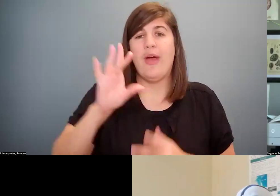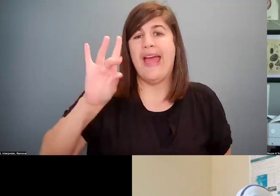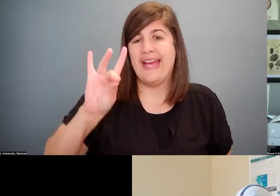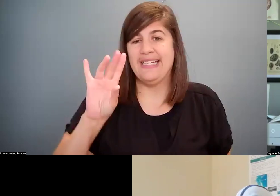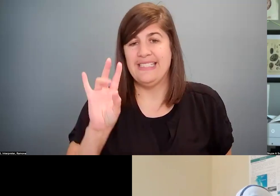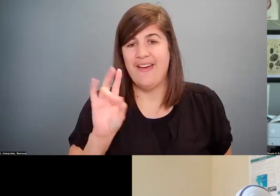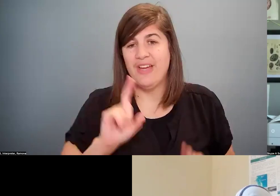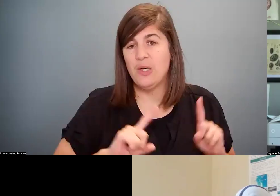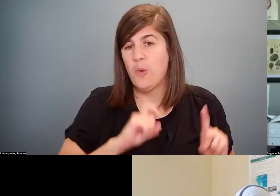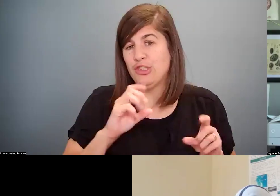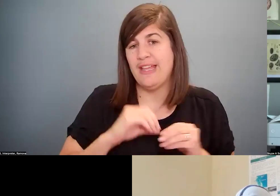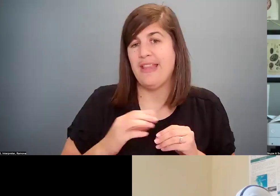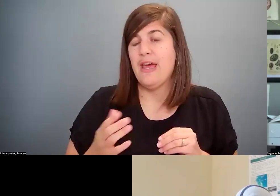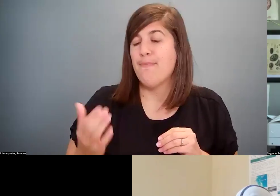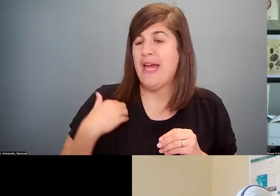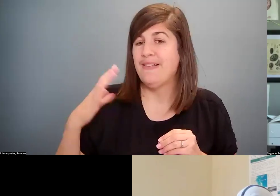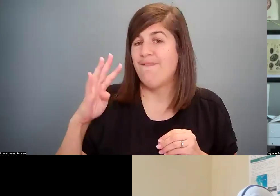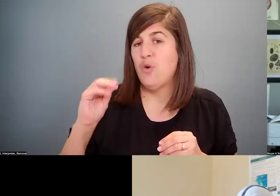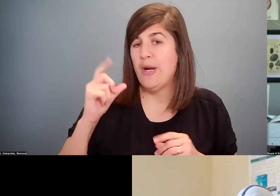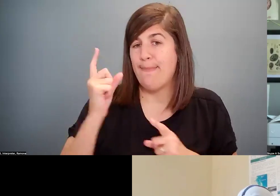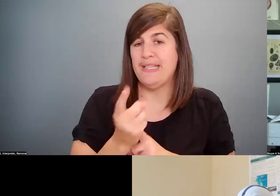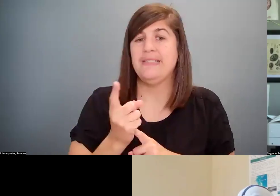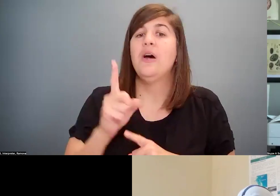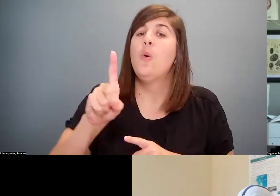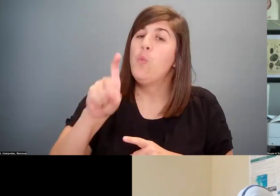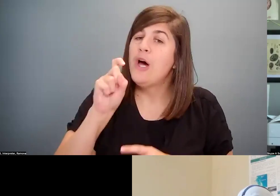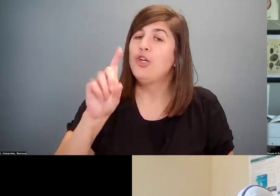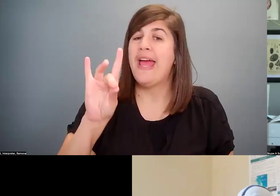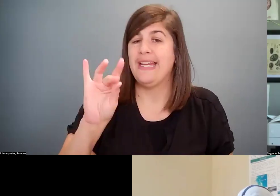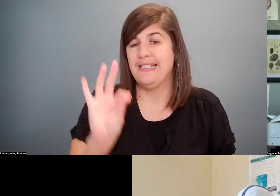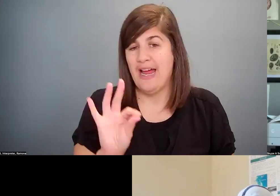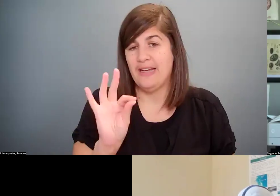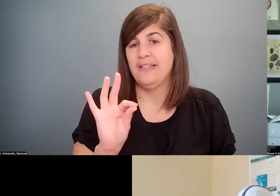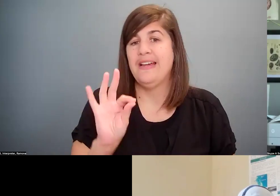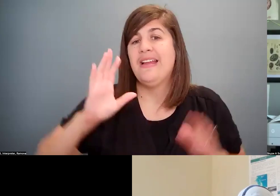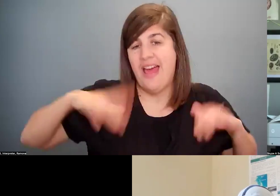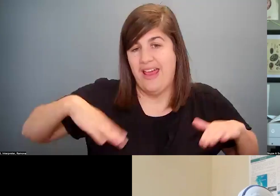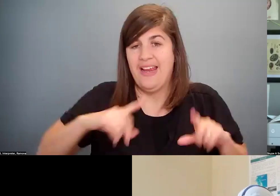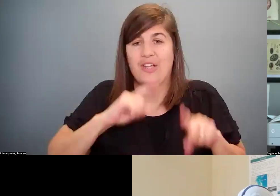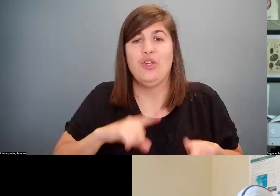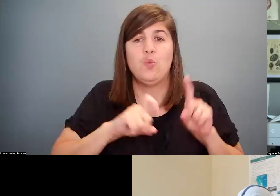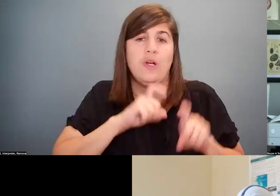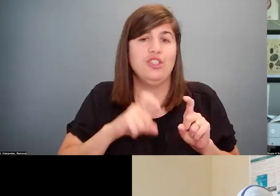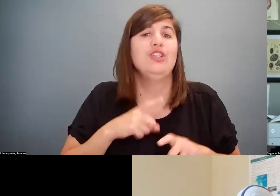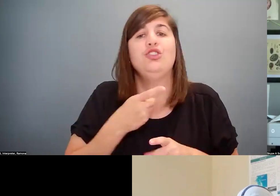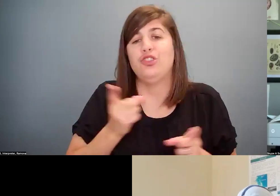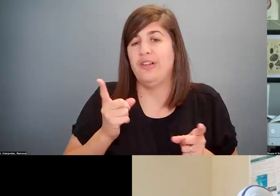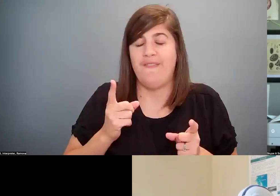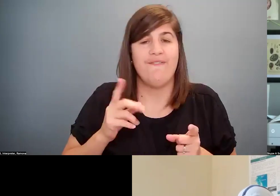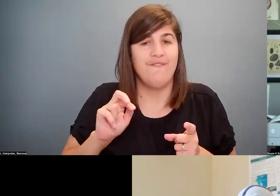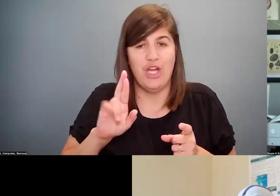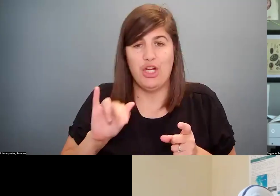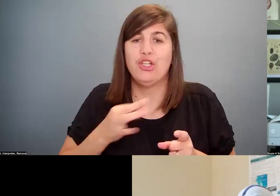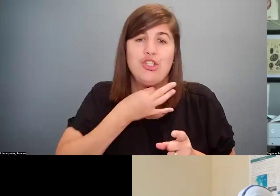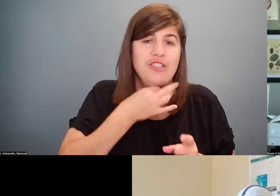87 questions in the last 40 minutes. There were 189 unanswered questions. So you are all very curious.